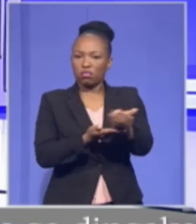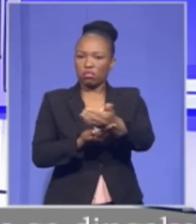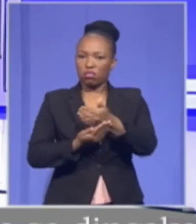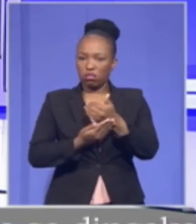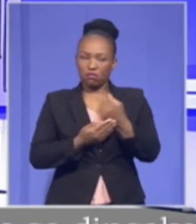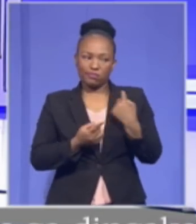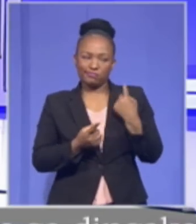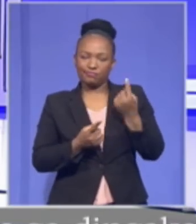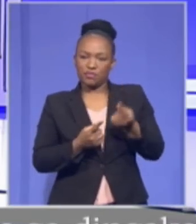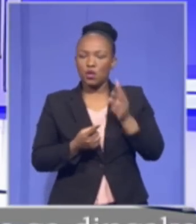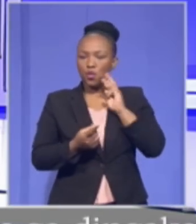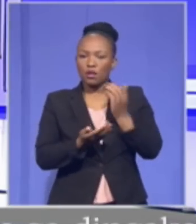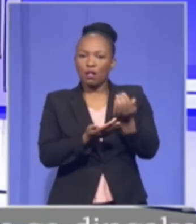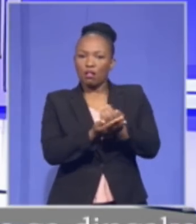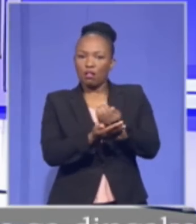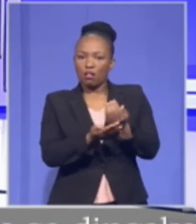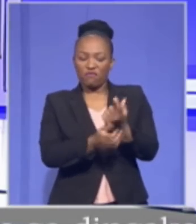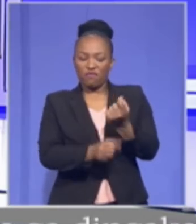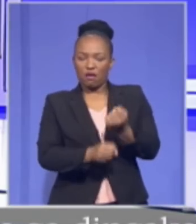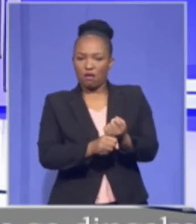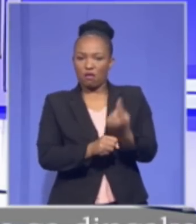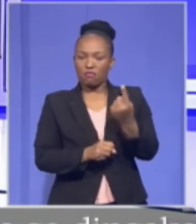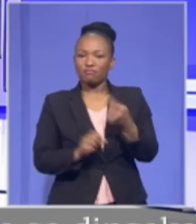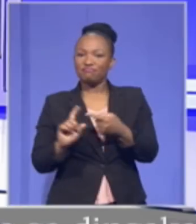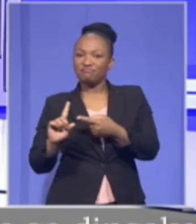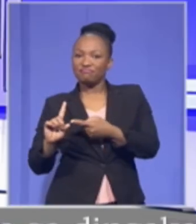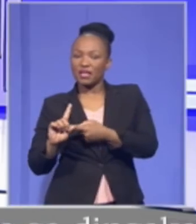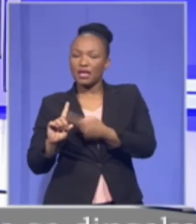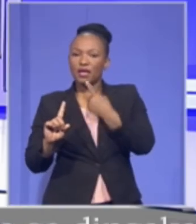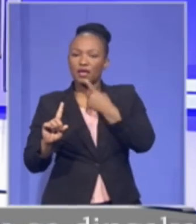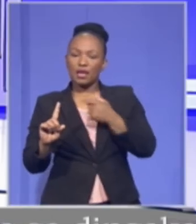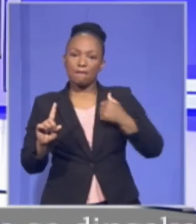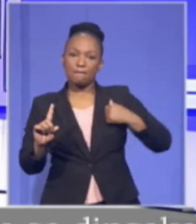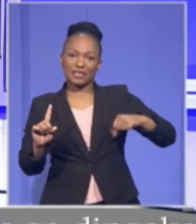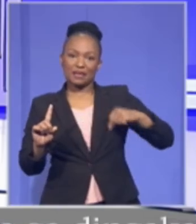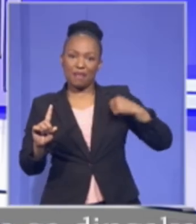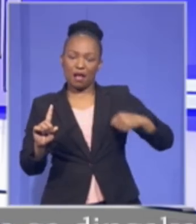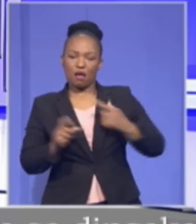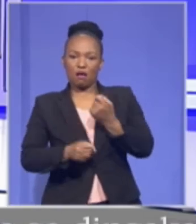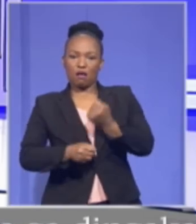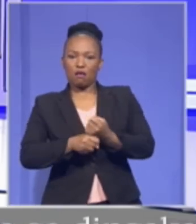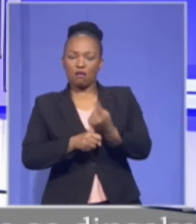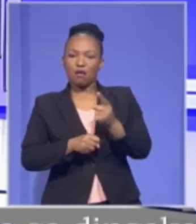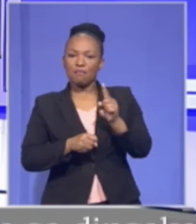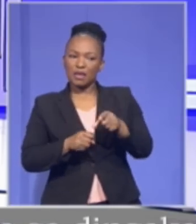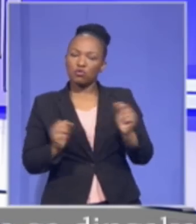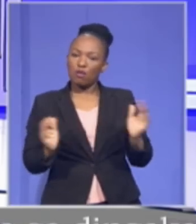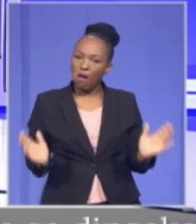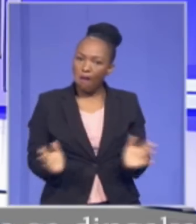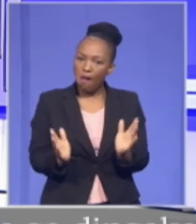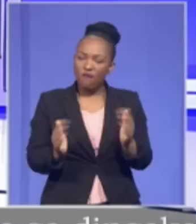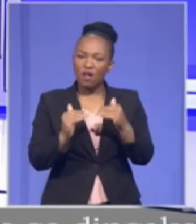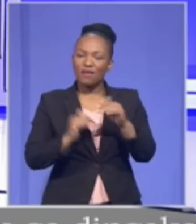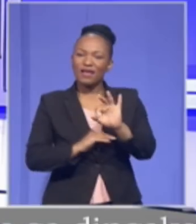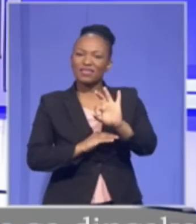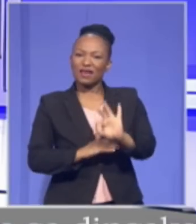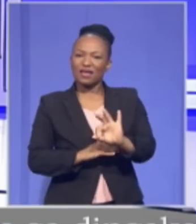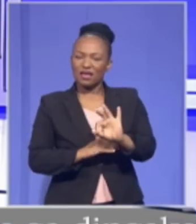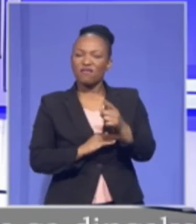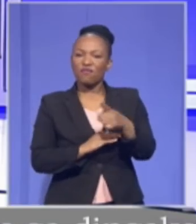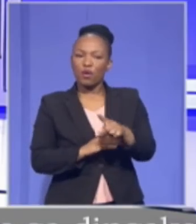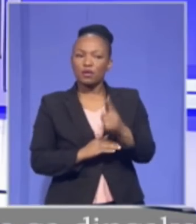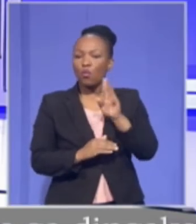le a phethagatšwa ka Gauteng. Mashatile o re mebasepala ya ka Gauteng e swanela ke go hlohloletša go ya go legato la boraro la poloko ya metsi. O